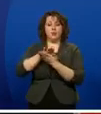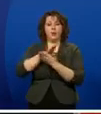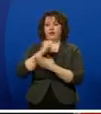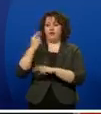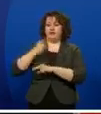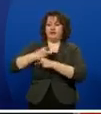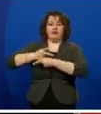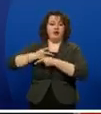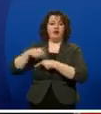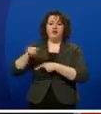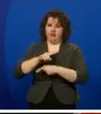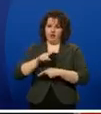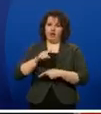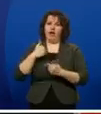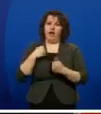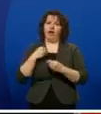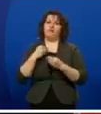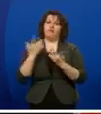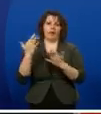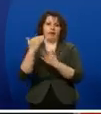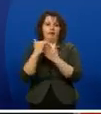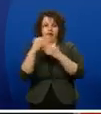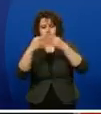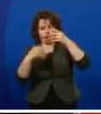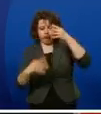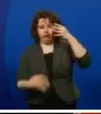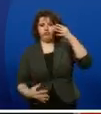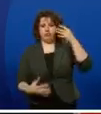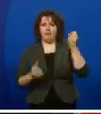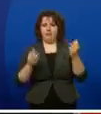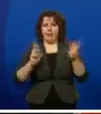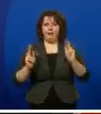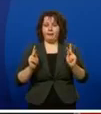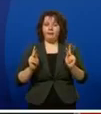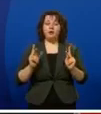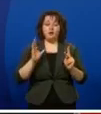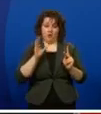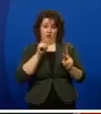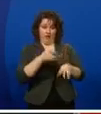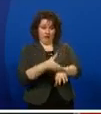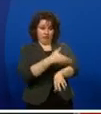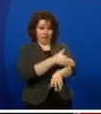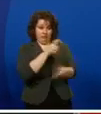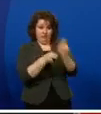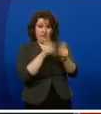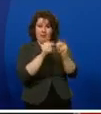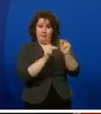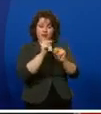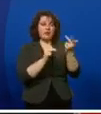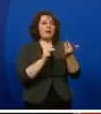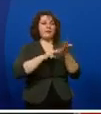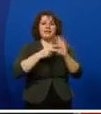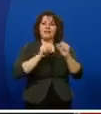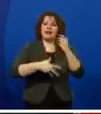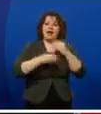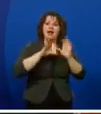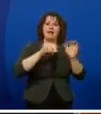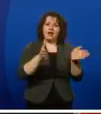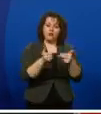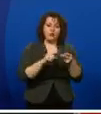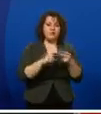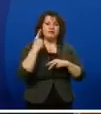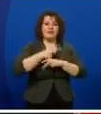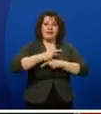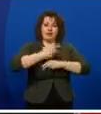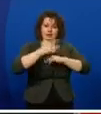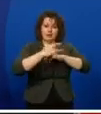have significant waiting lists. And with this renovation, we will be able to add classrooms and daycare space to